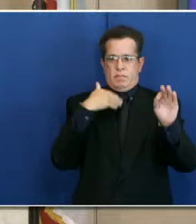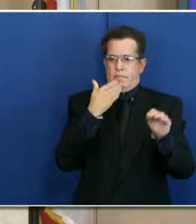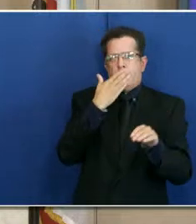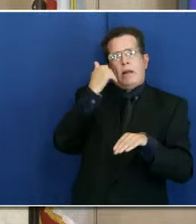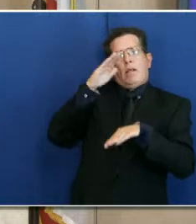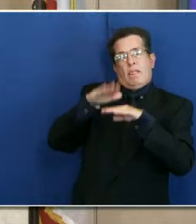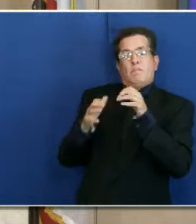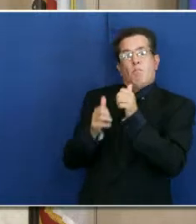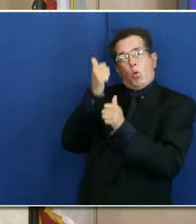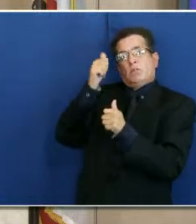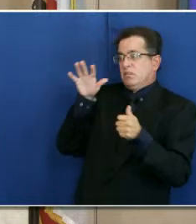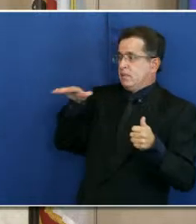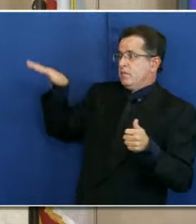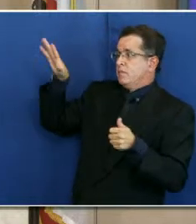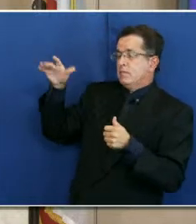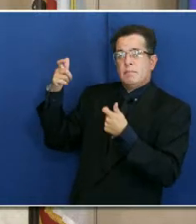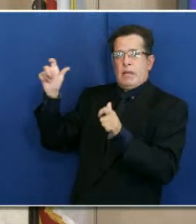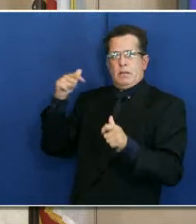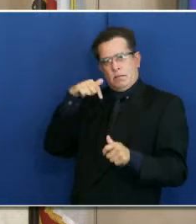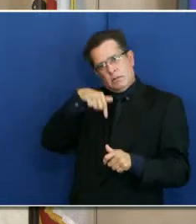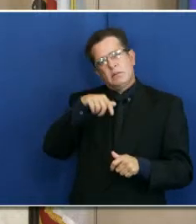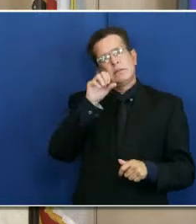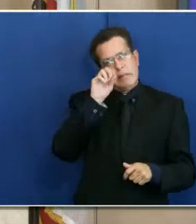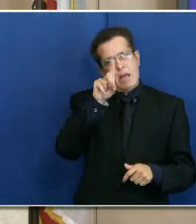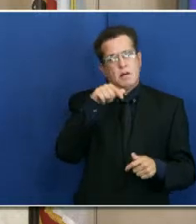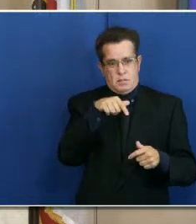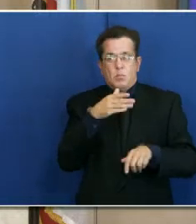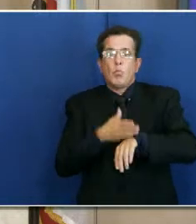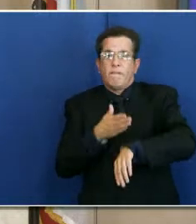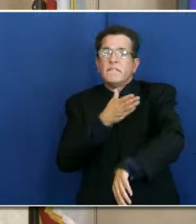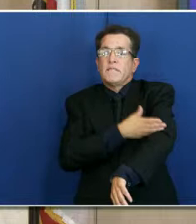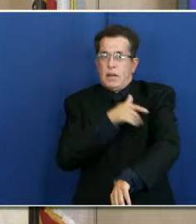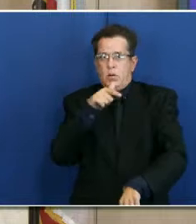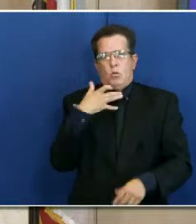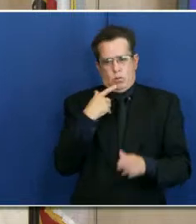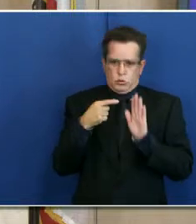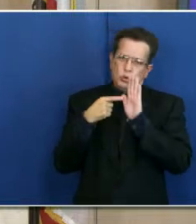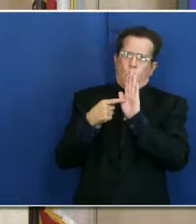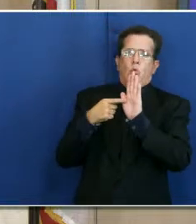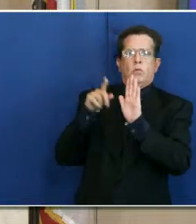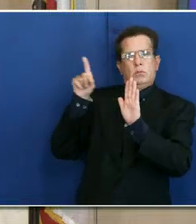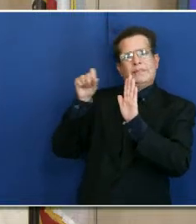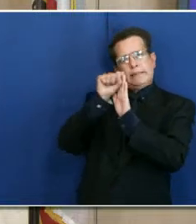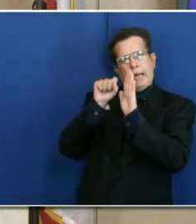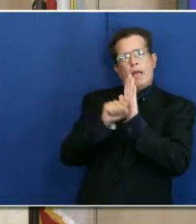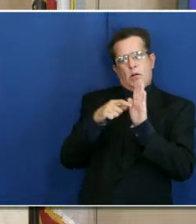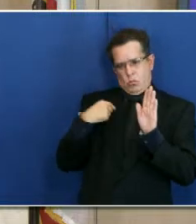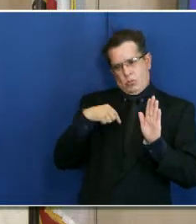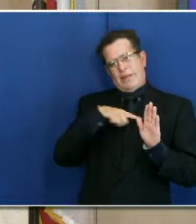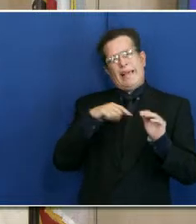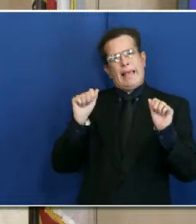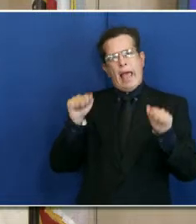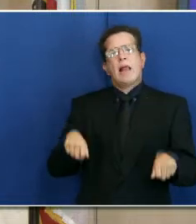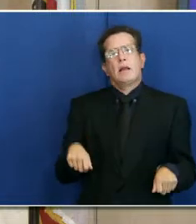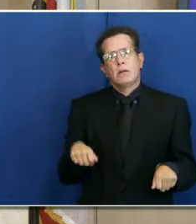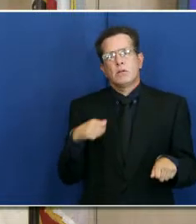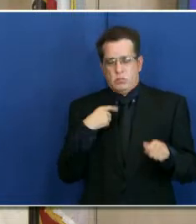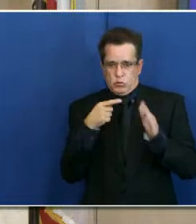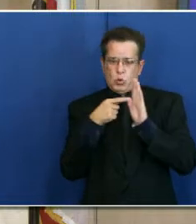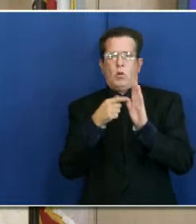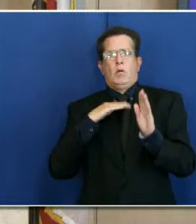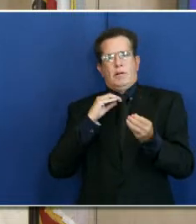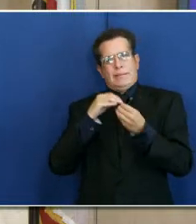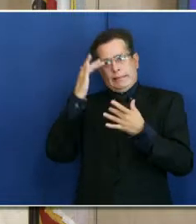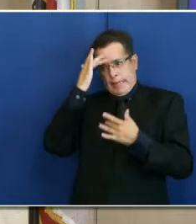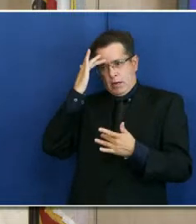counties, certainly most other large counties. And we want to be a model to the state. And in order to do that, we need to see our cases continue to trend